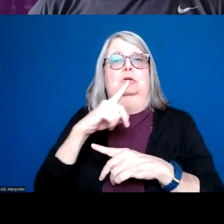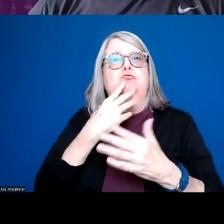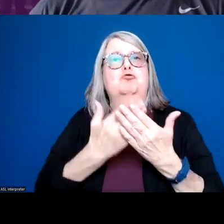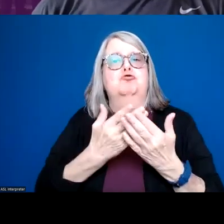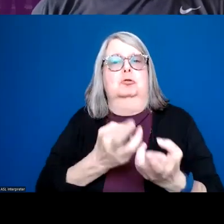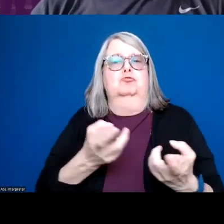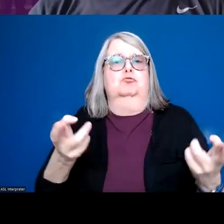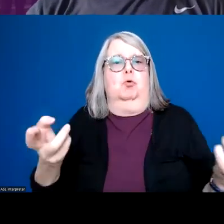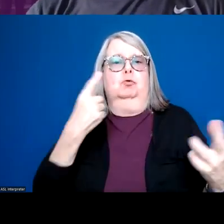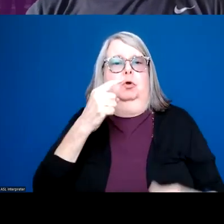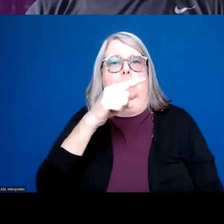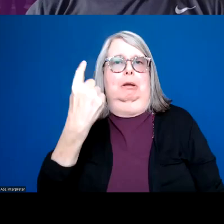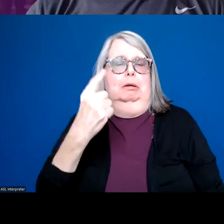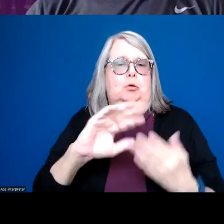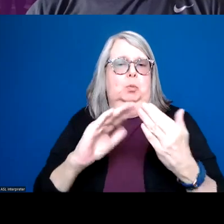Black community.